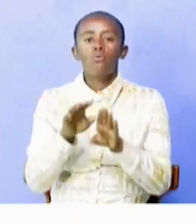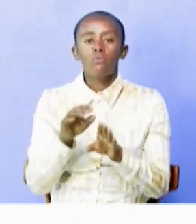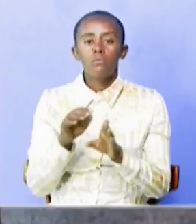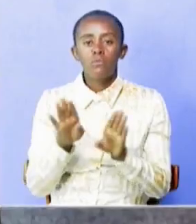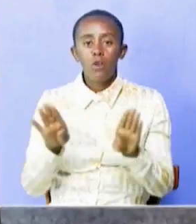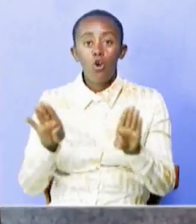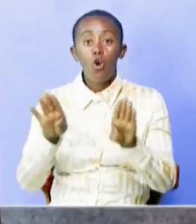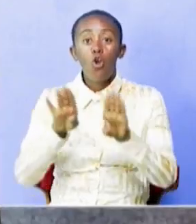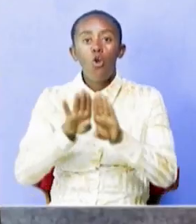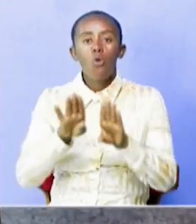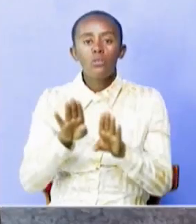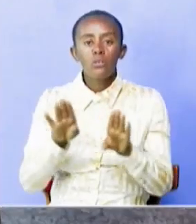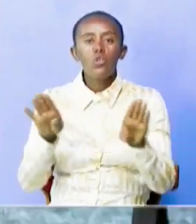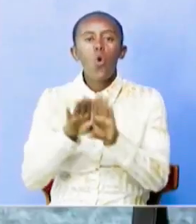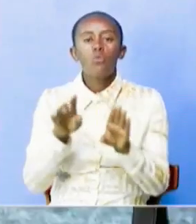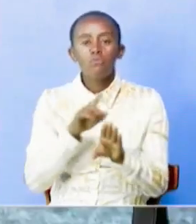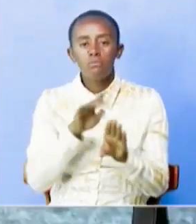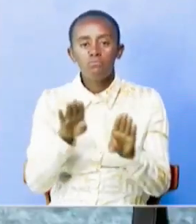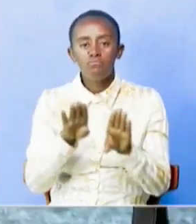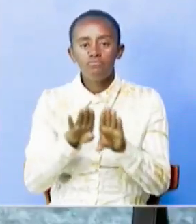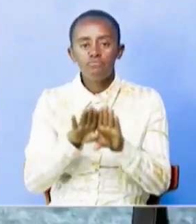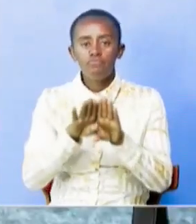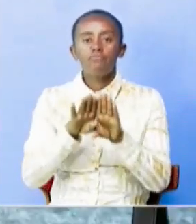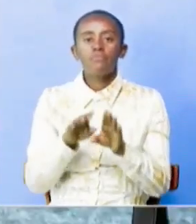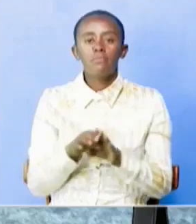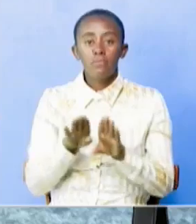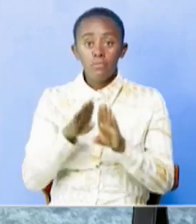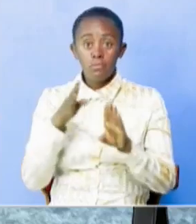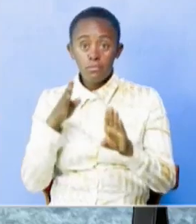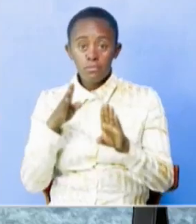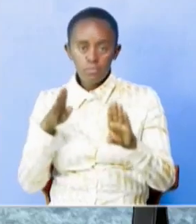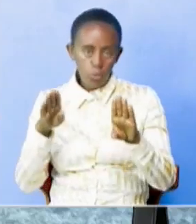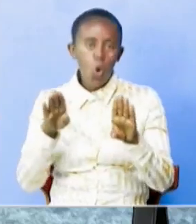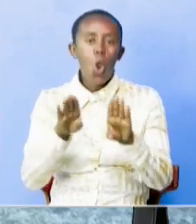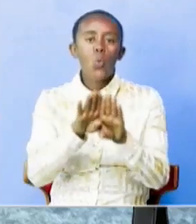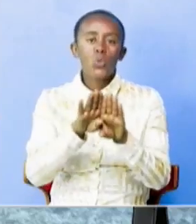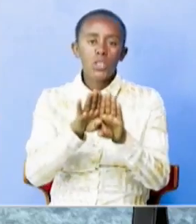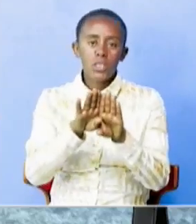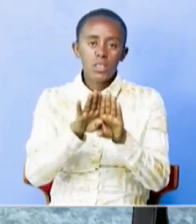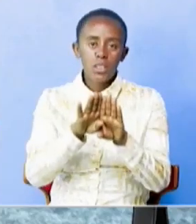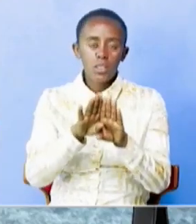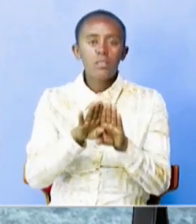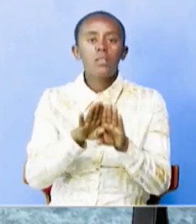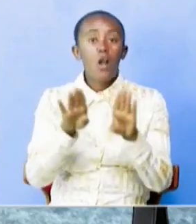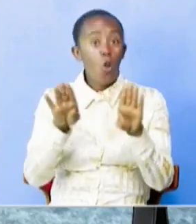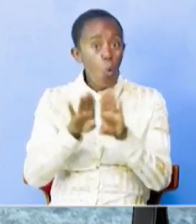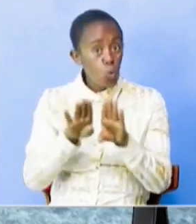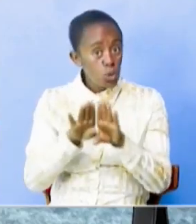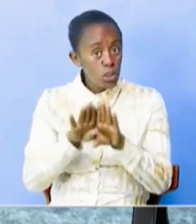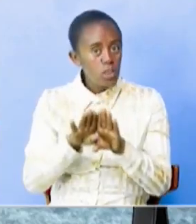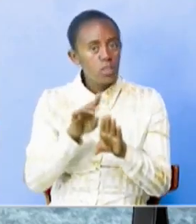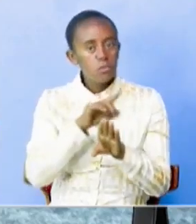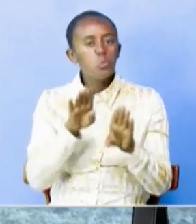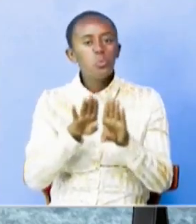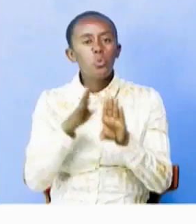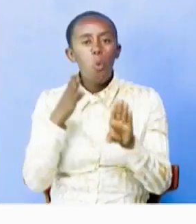Close the door. Where is the action here? At the beginning, right? So close the